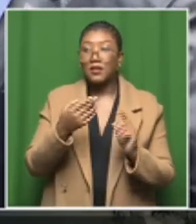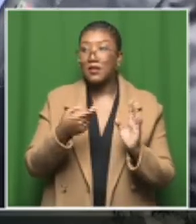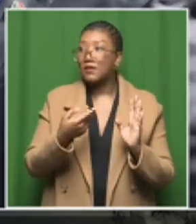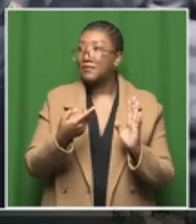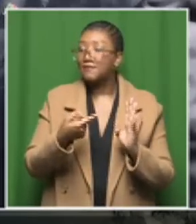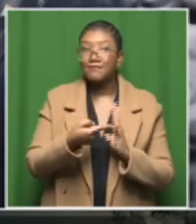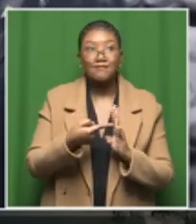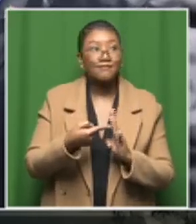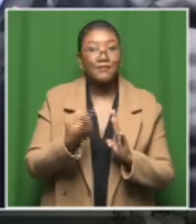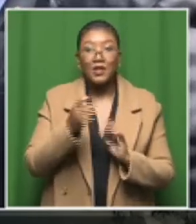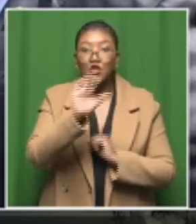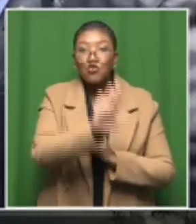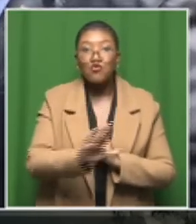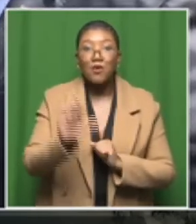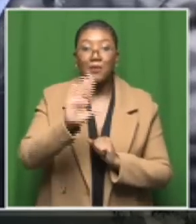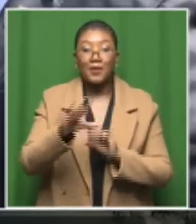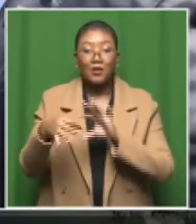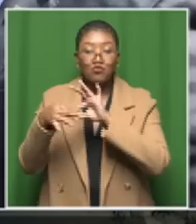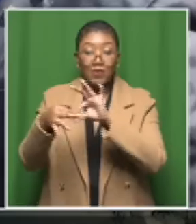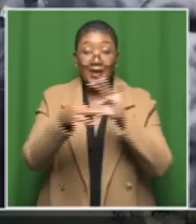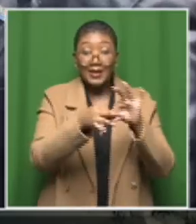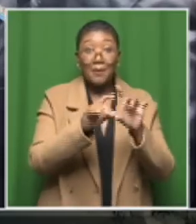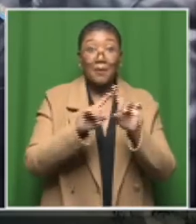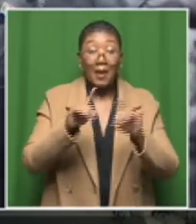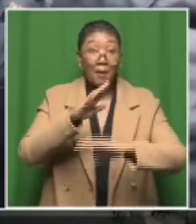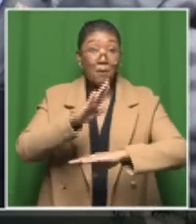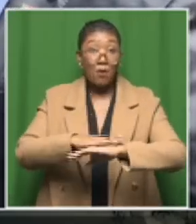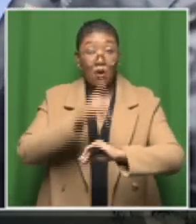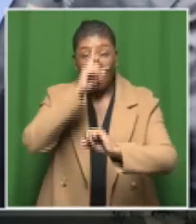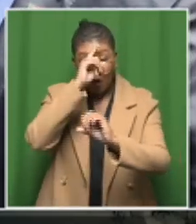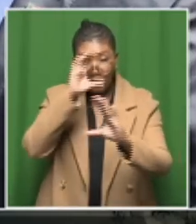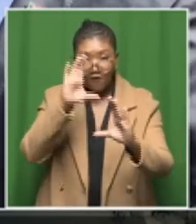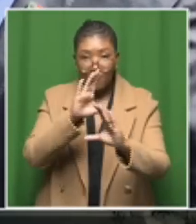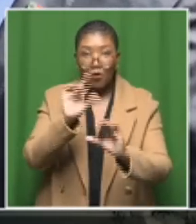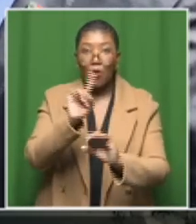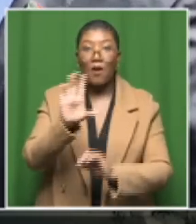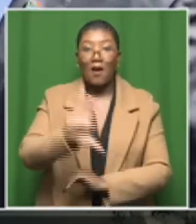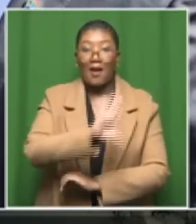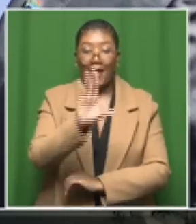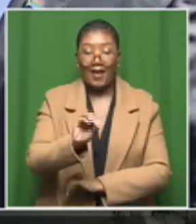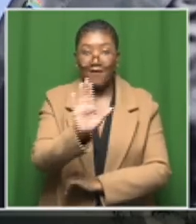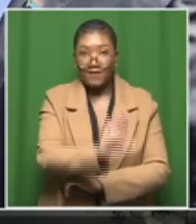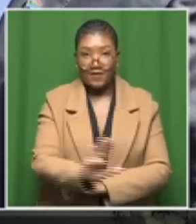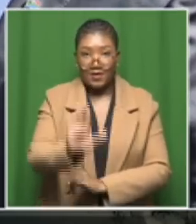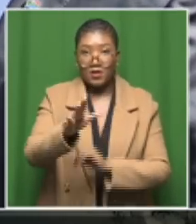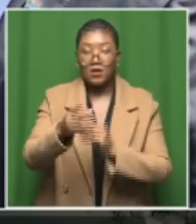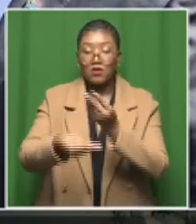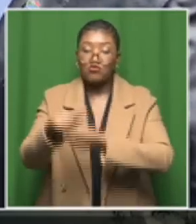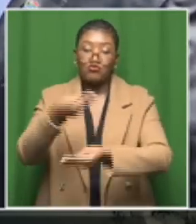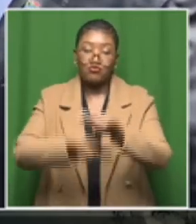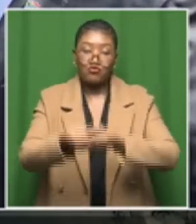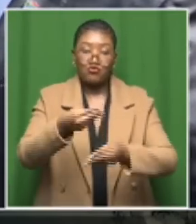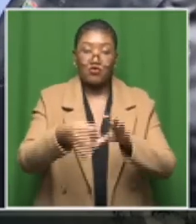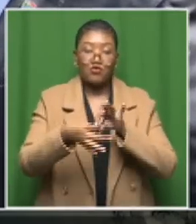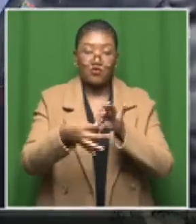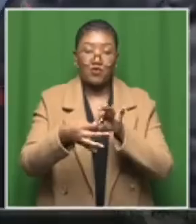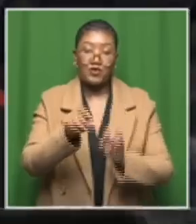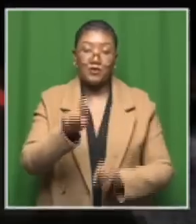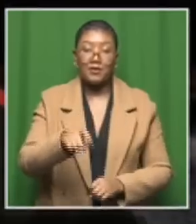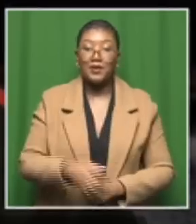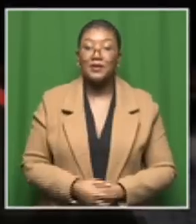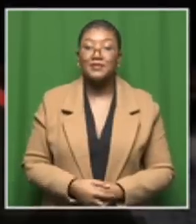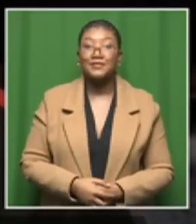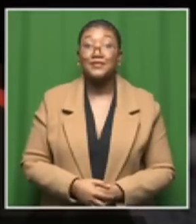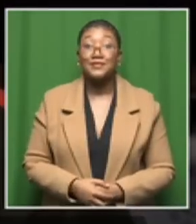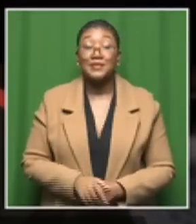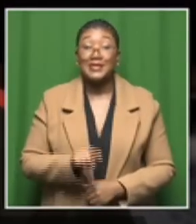focus on our relationship with Africa, because that's where our future lies, especially on trade and investment. that relationship with China is very interesting, Mr. Parks.